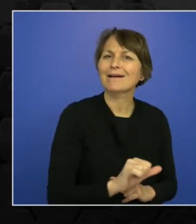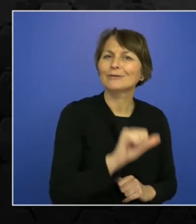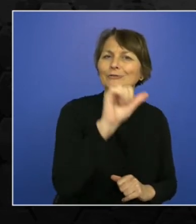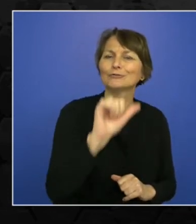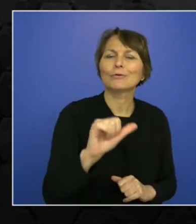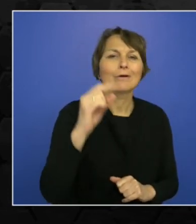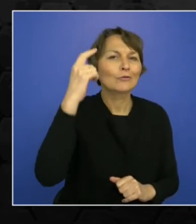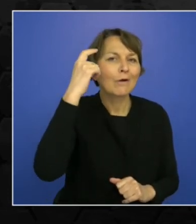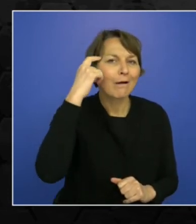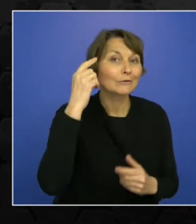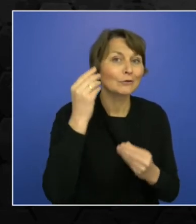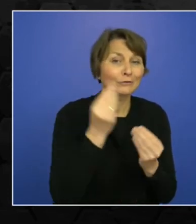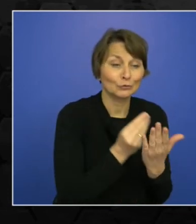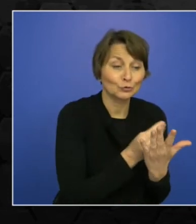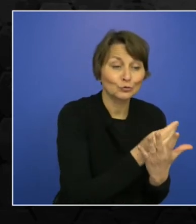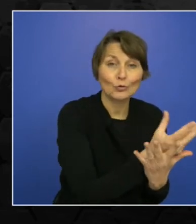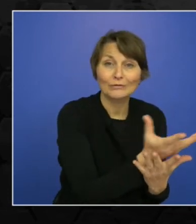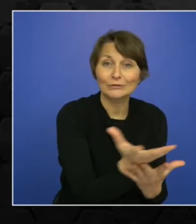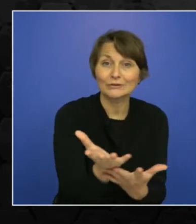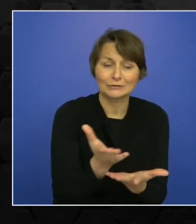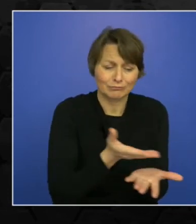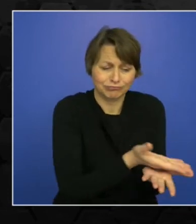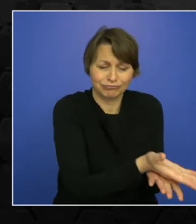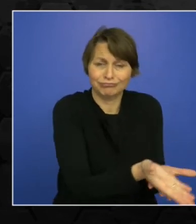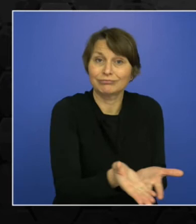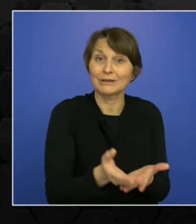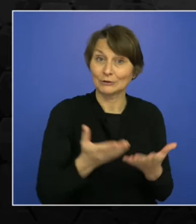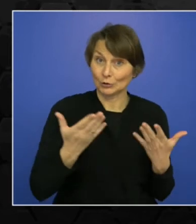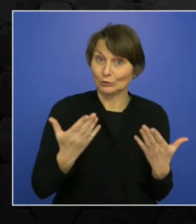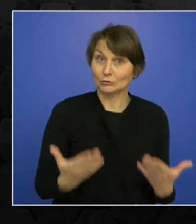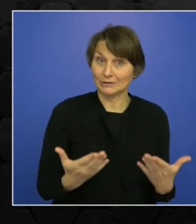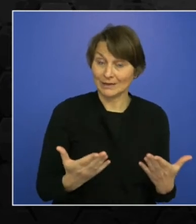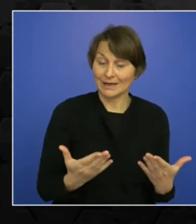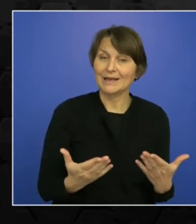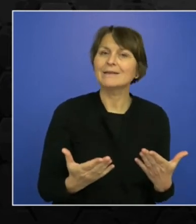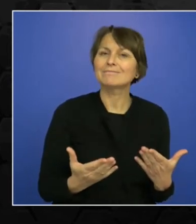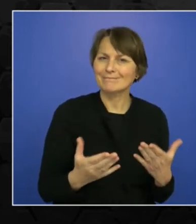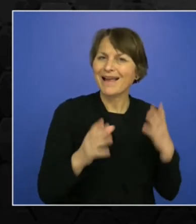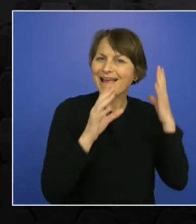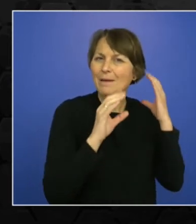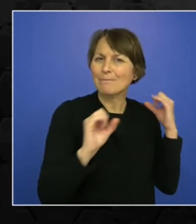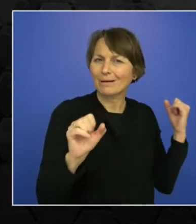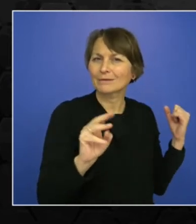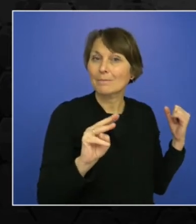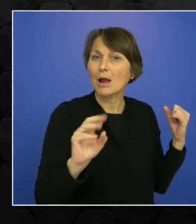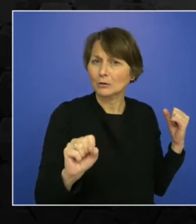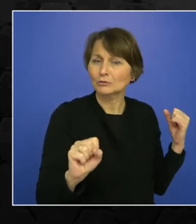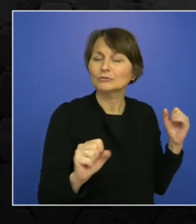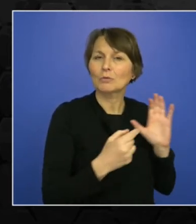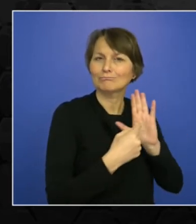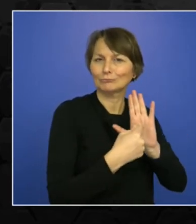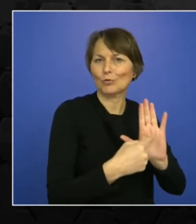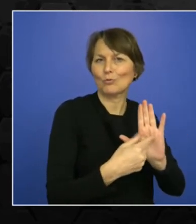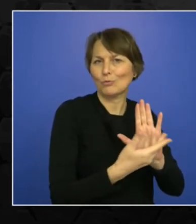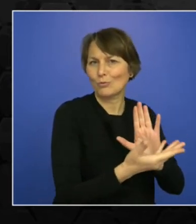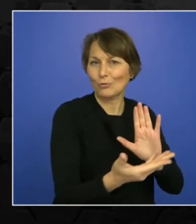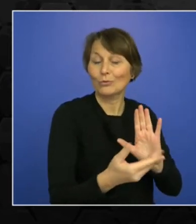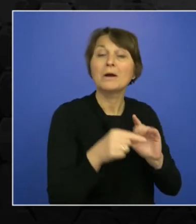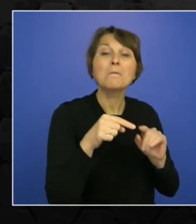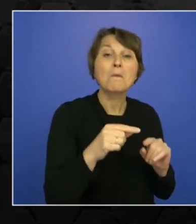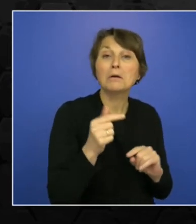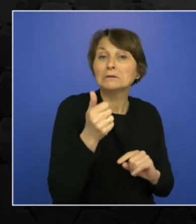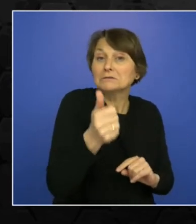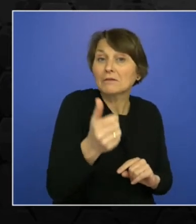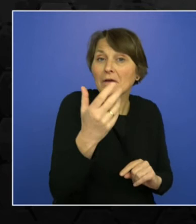subscription. We were using today our student ambassador subscriptions in the demonstration, but you can also use your Azure for Students subscription